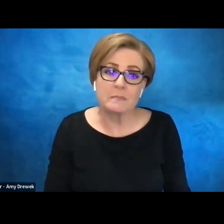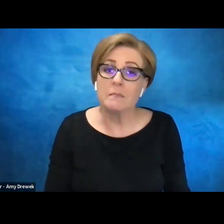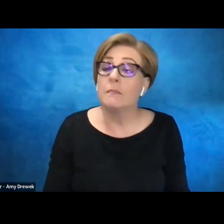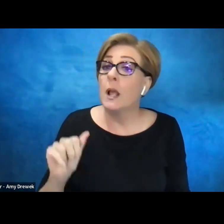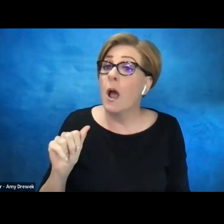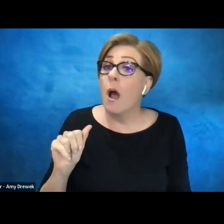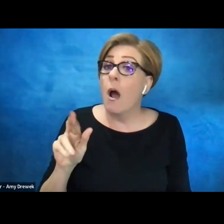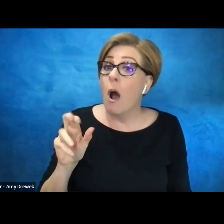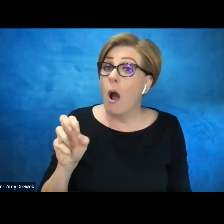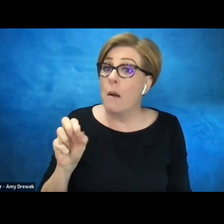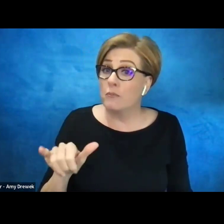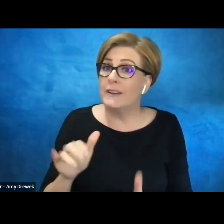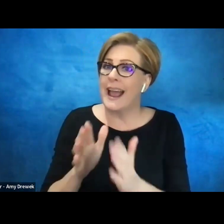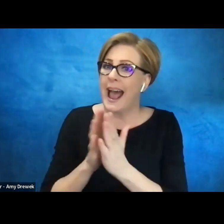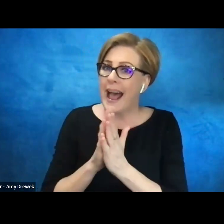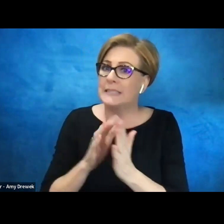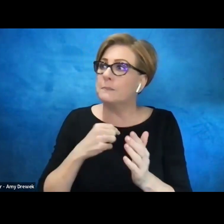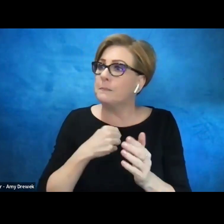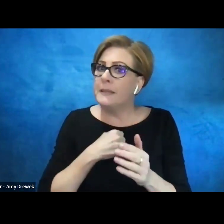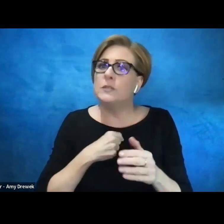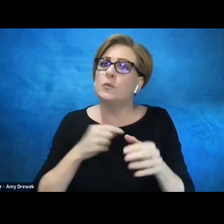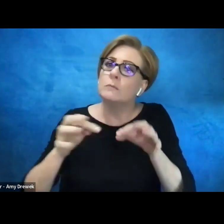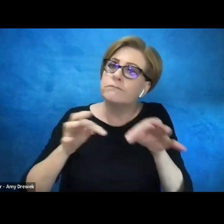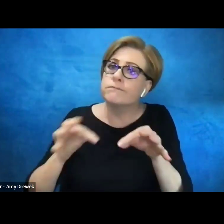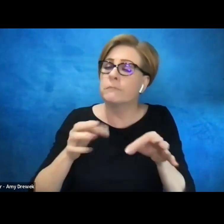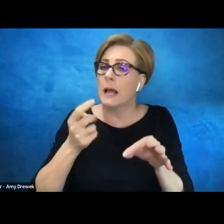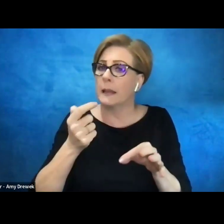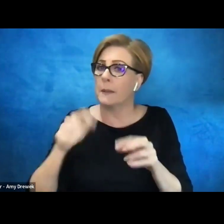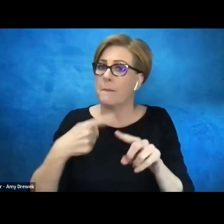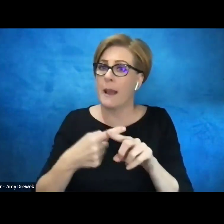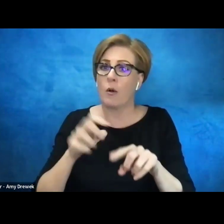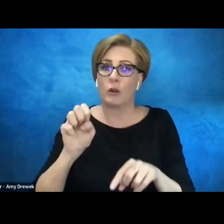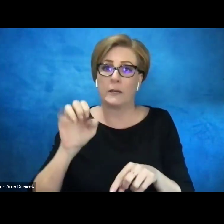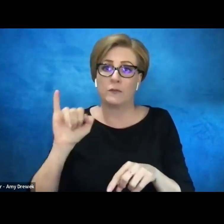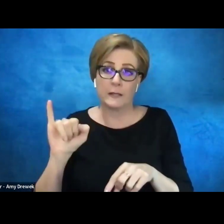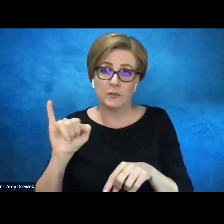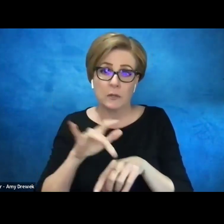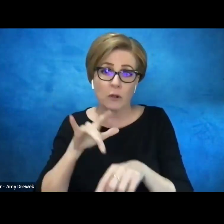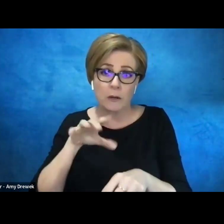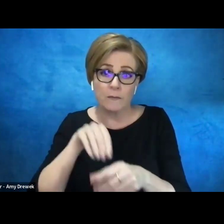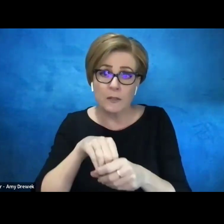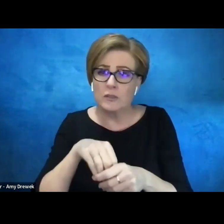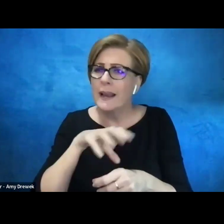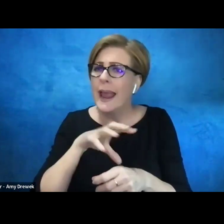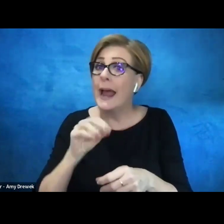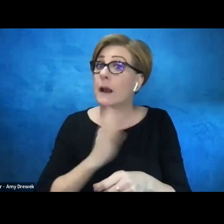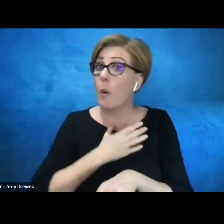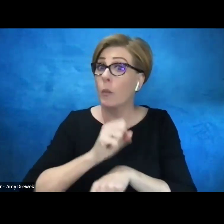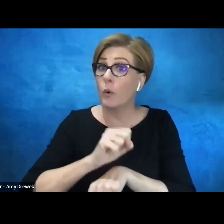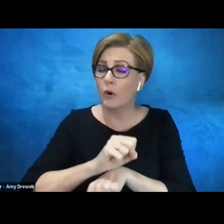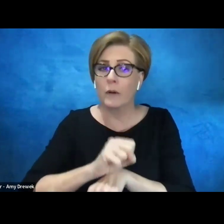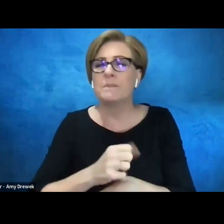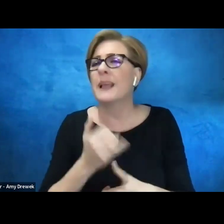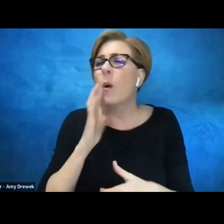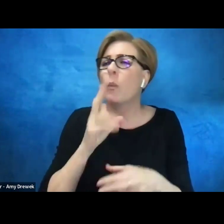me if I just take a few minutes and introduce a little bit about early intervention and some of the things that we've been doing. So I'm going to go ahead and share my screen. I just have a